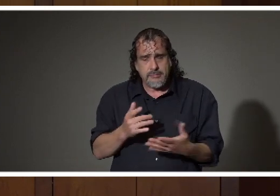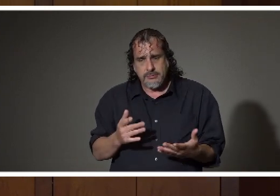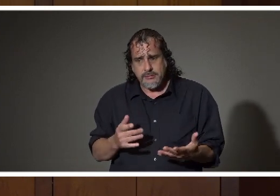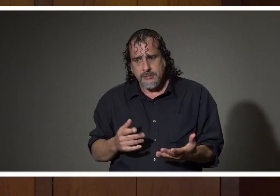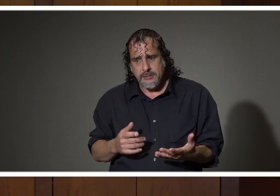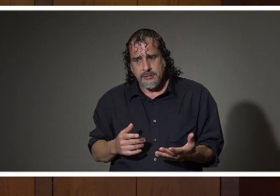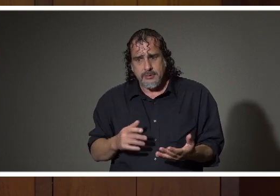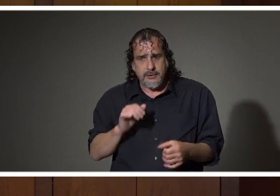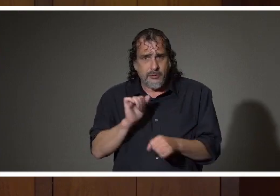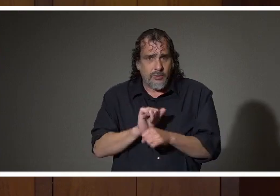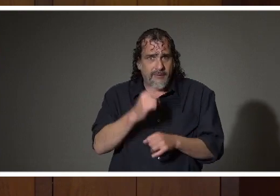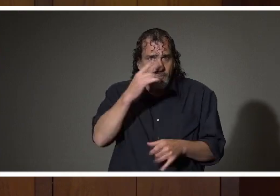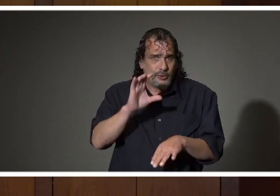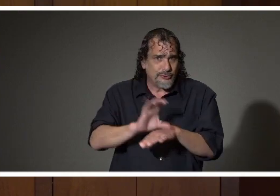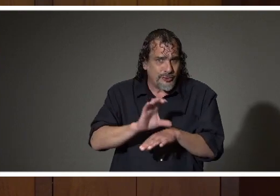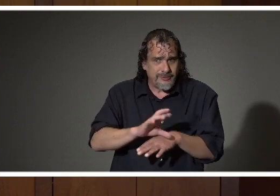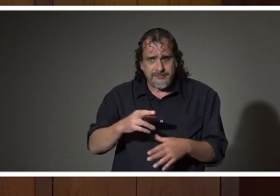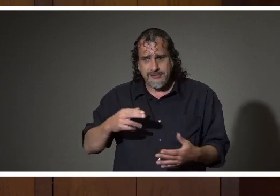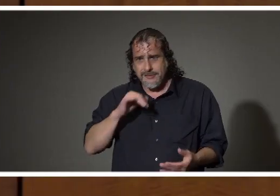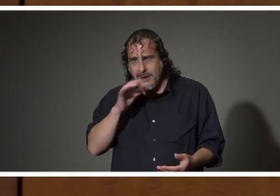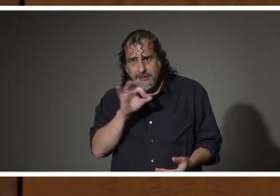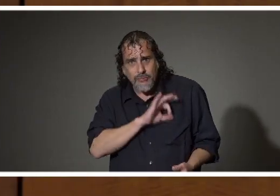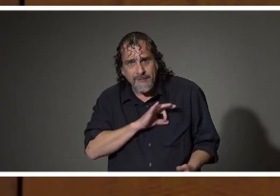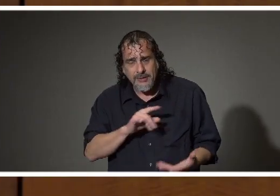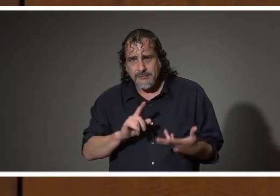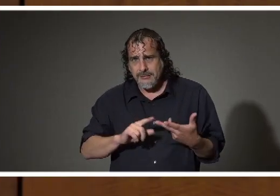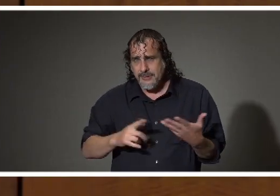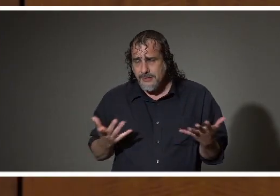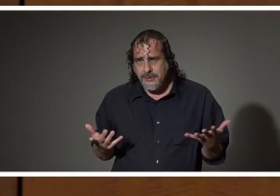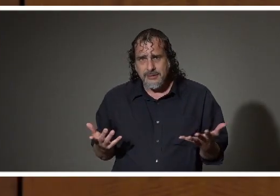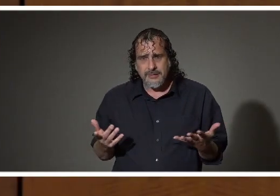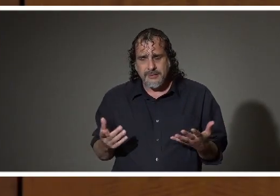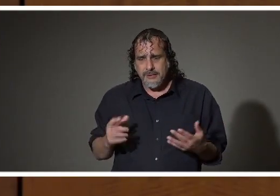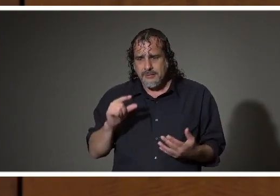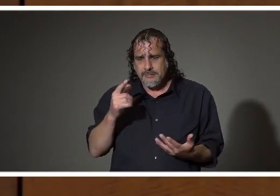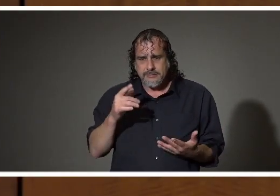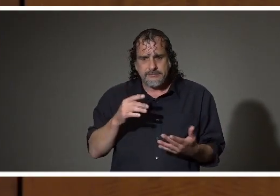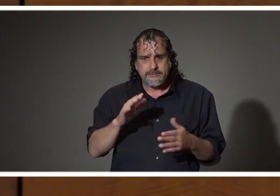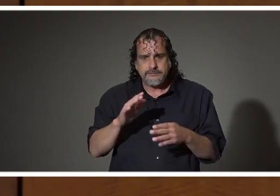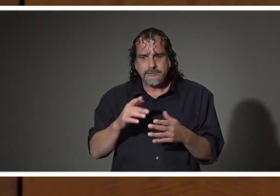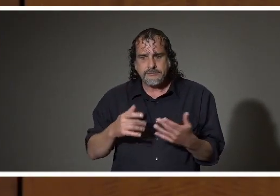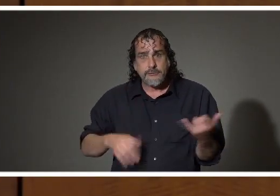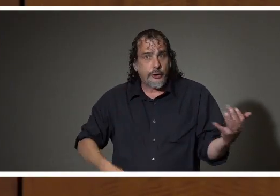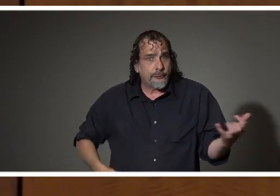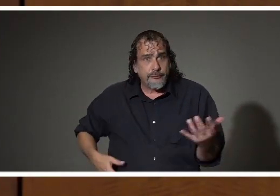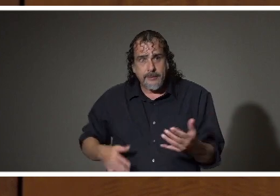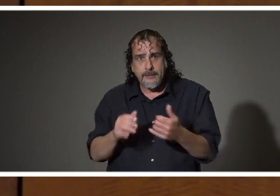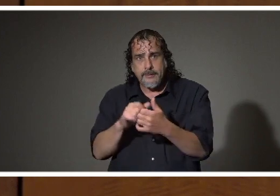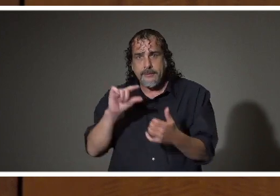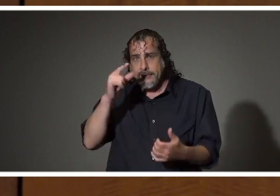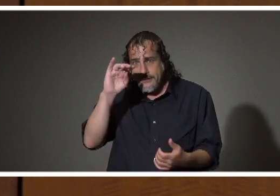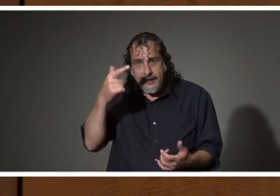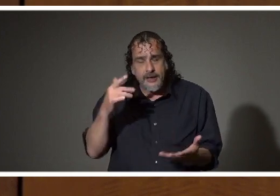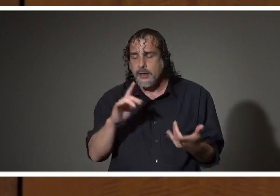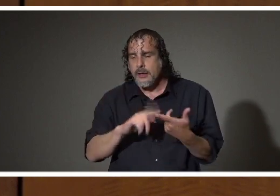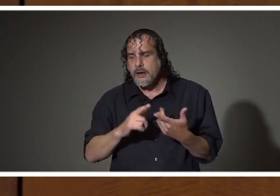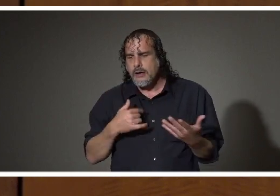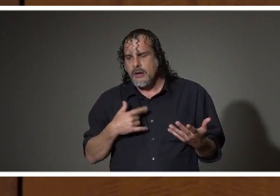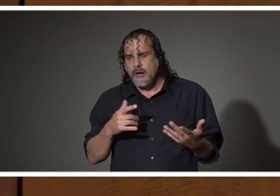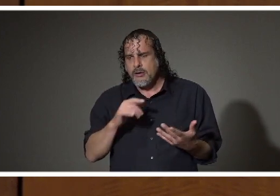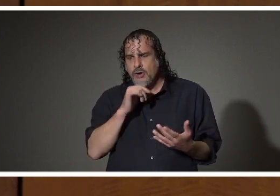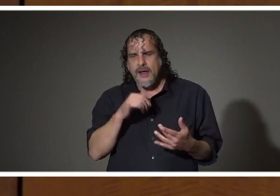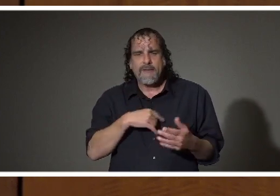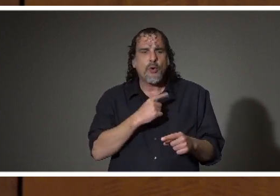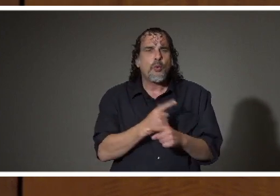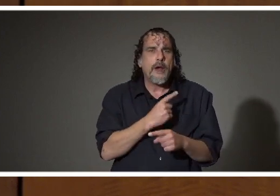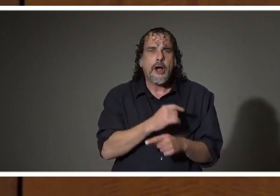employed by a church, religious entity, or nonprofit, employed in the gig economy, or those who have insufficient earnings to establish a regular unemployment